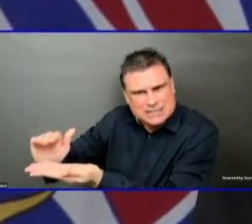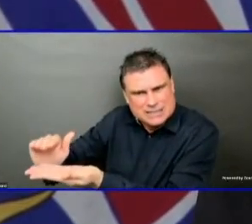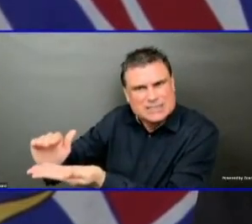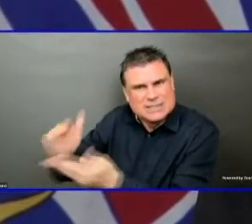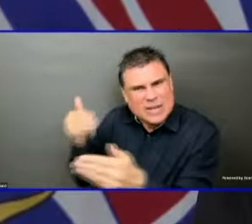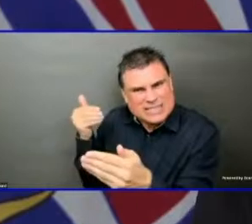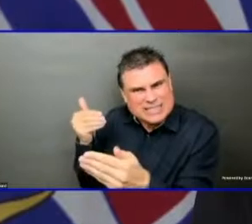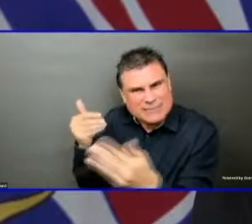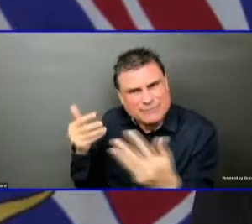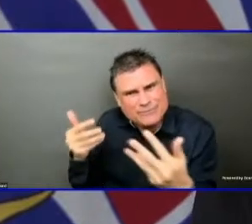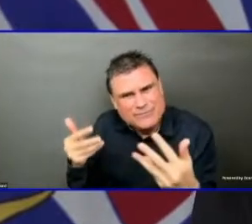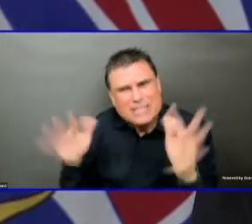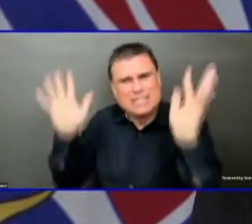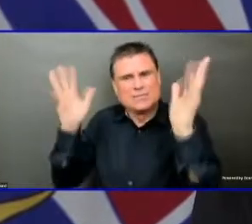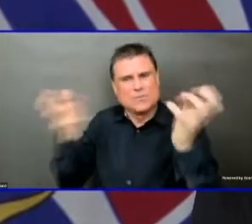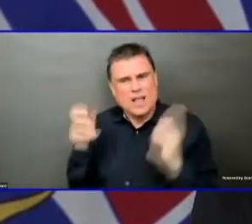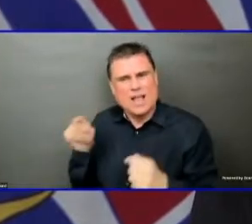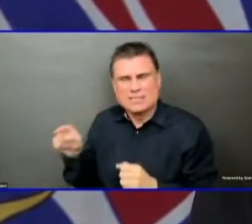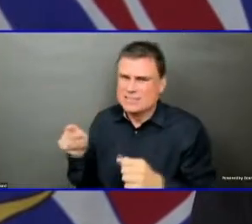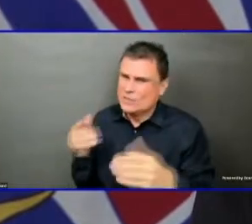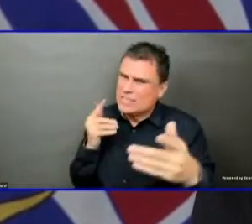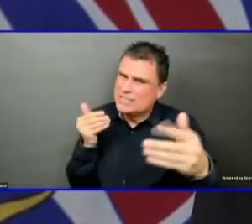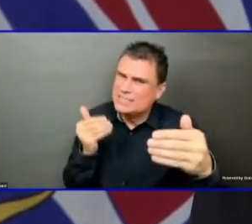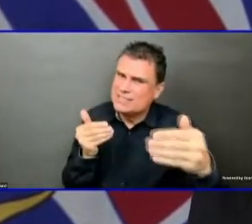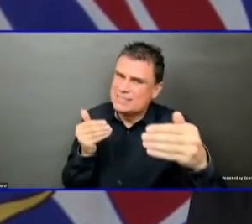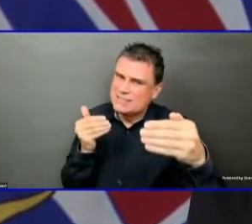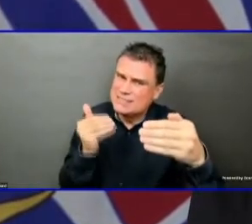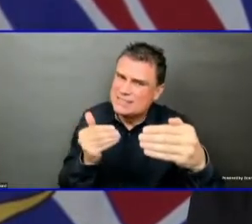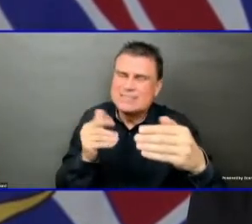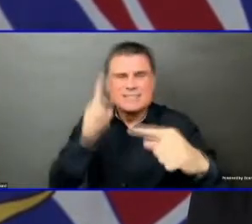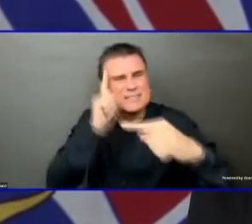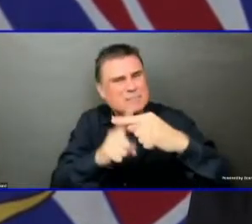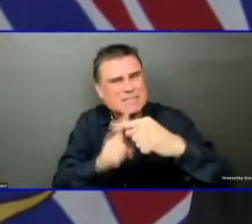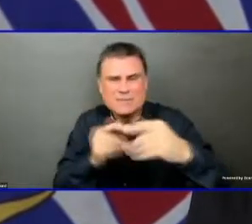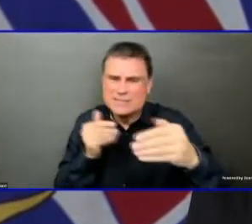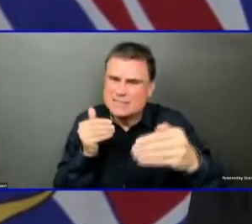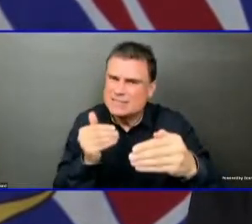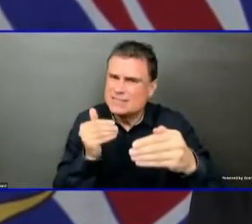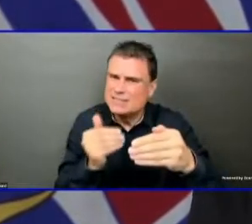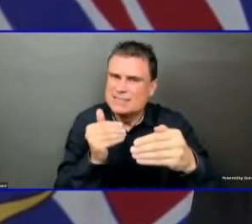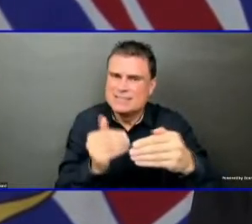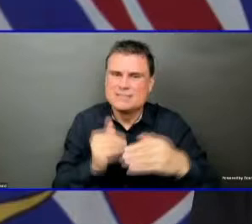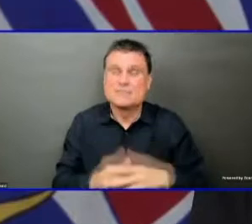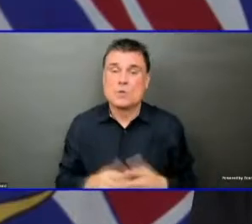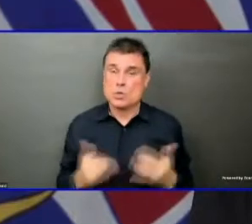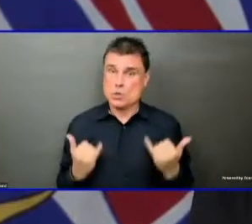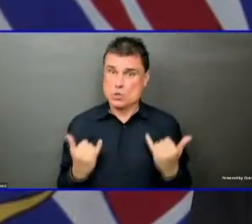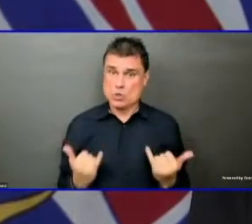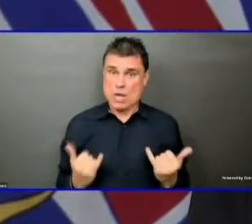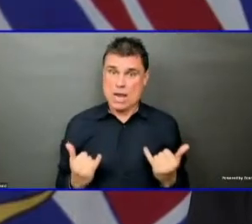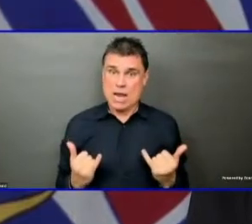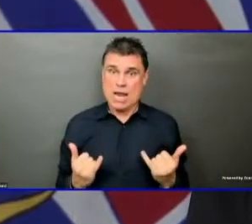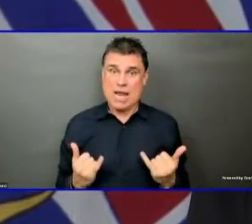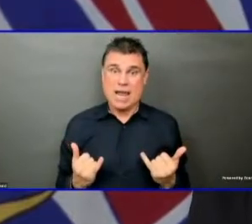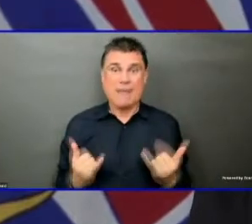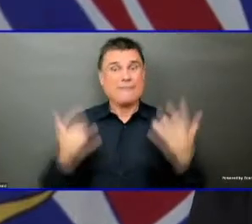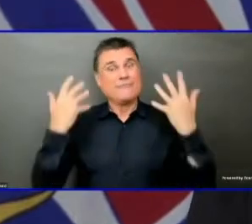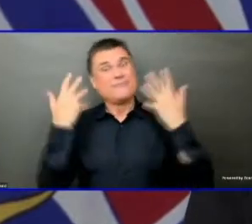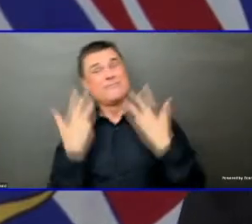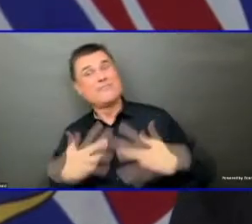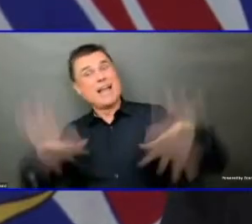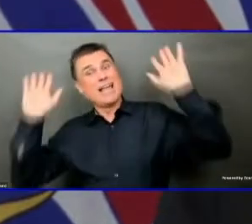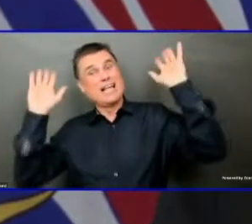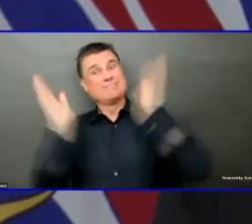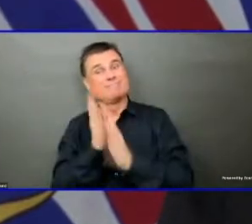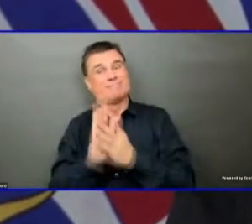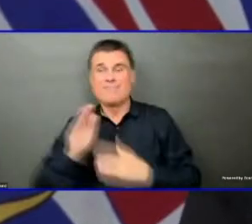unchecked transmission in more communities. We're not quite there yet, but we are getting closer every day.